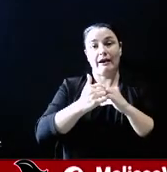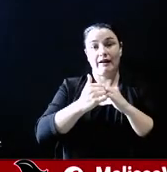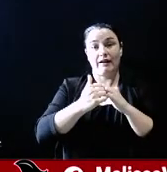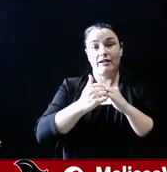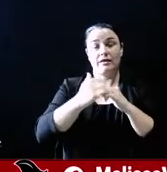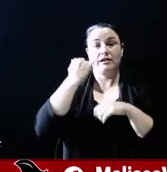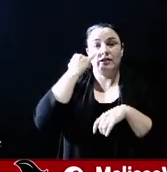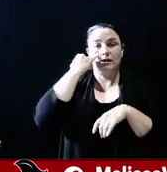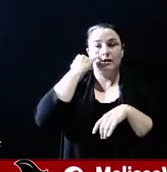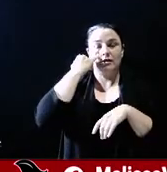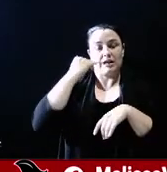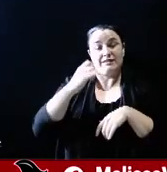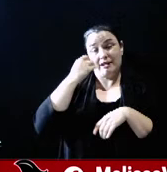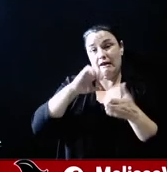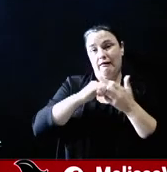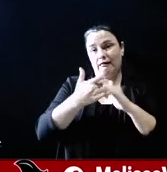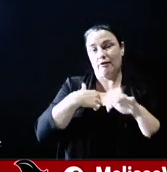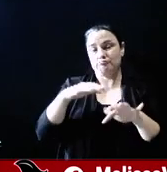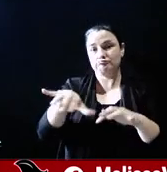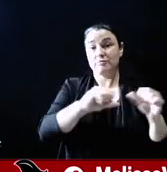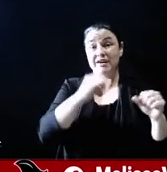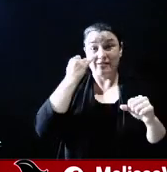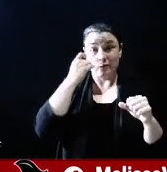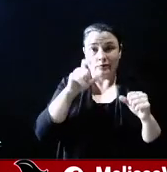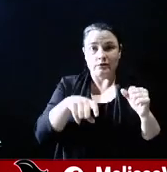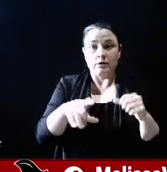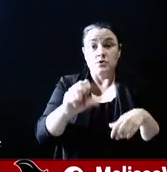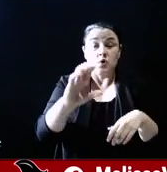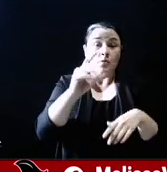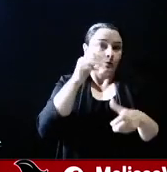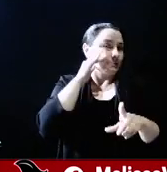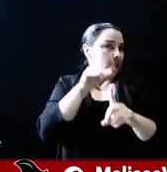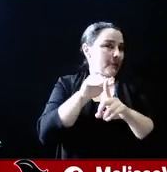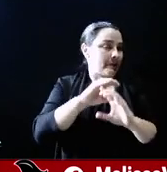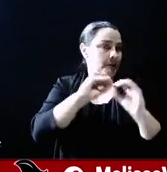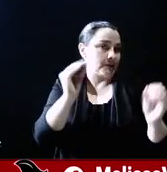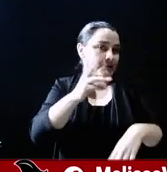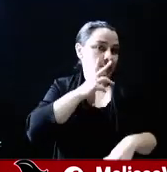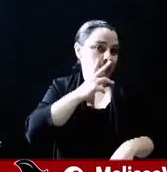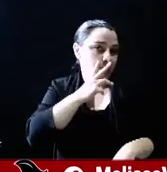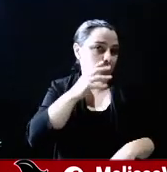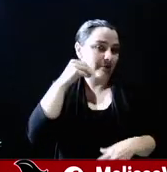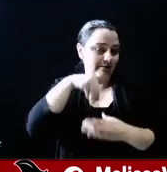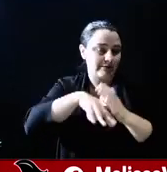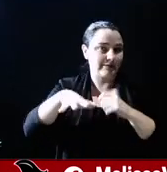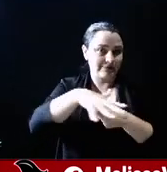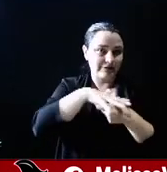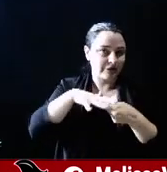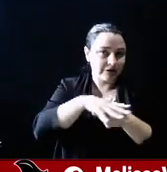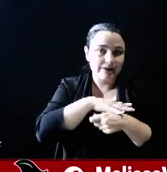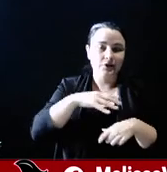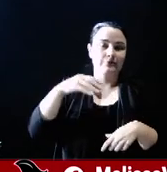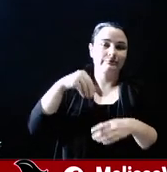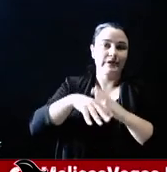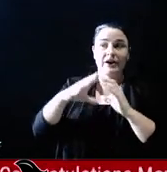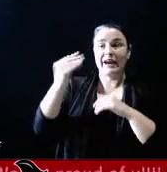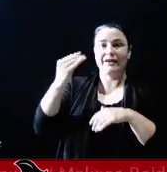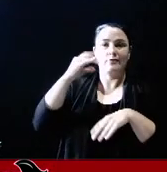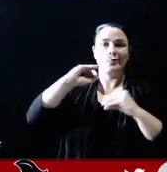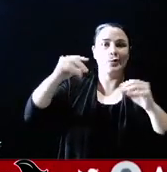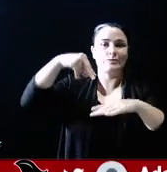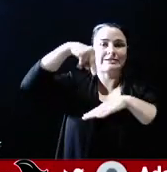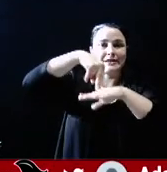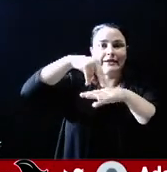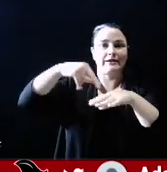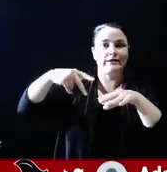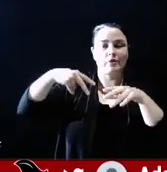need those as well. It's a reminder that there's no smoking in the Ford Center and that the aisles must be kept clear at